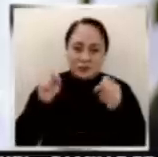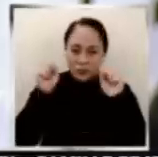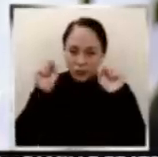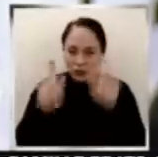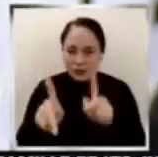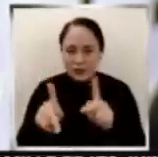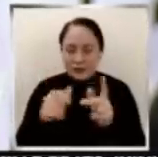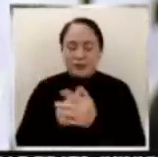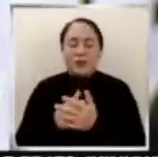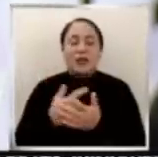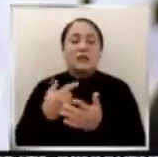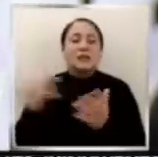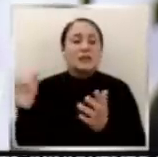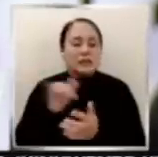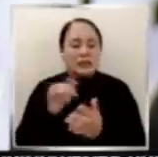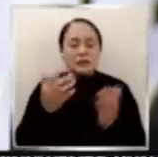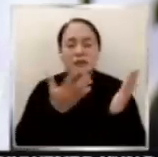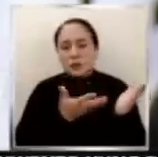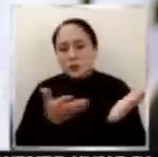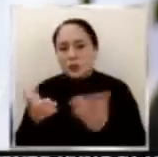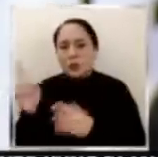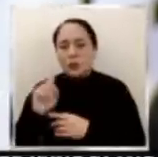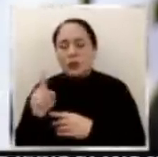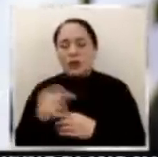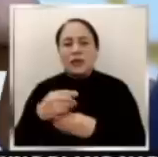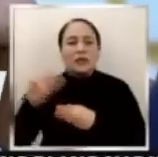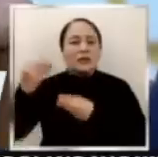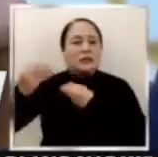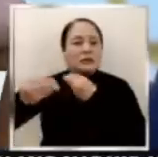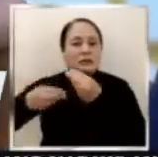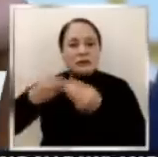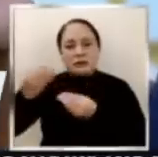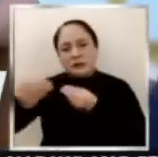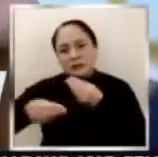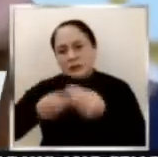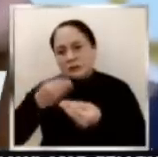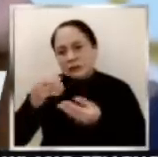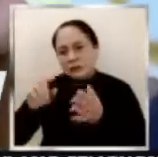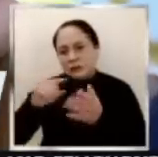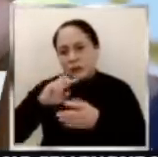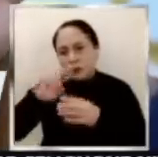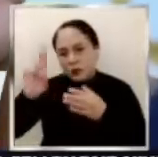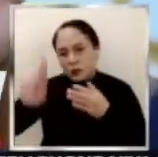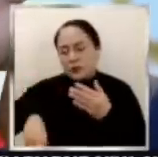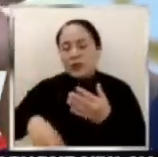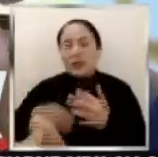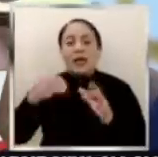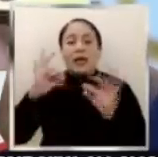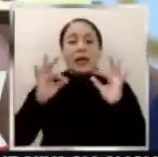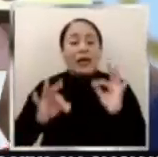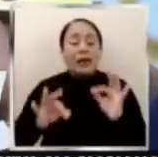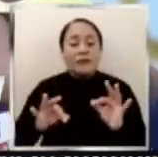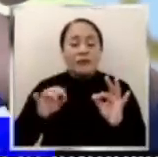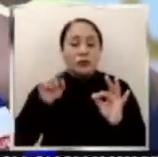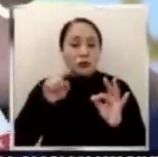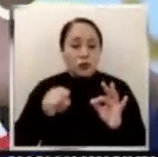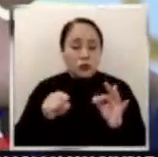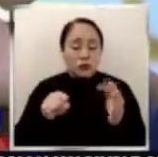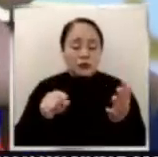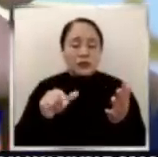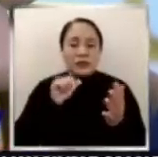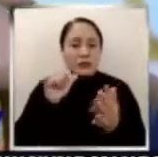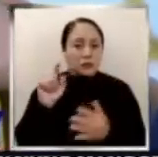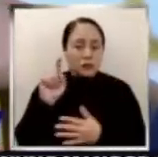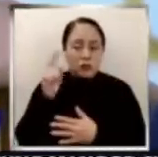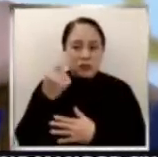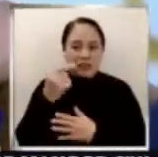it also carries with it hereditary implications. If you are stunted, it is not just because you are